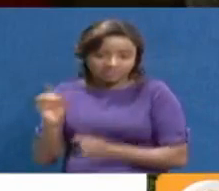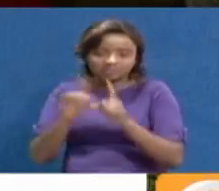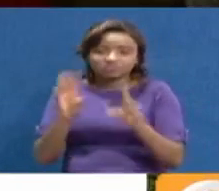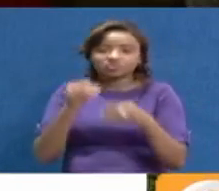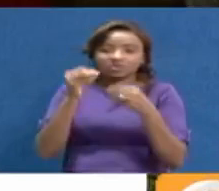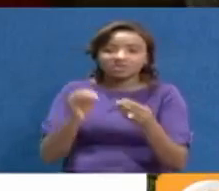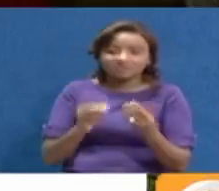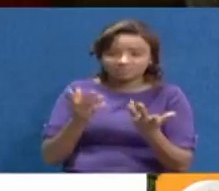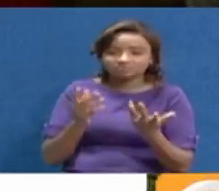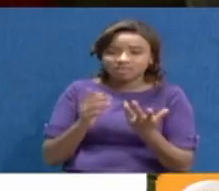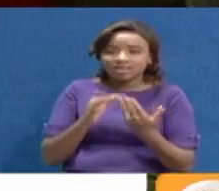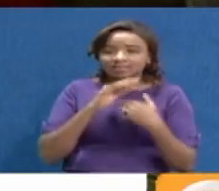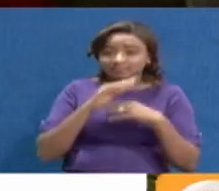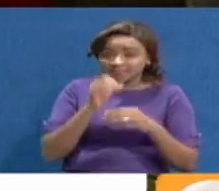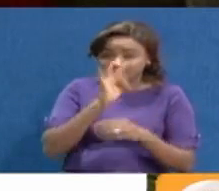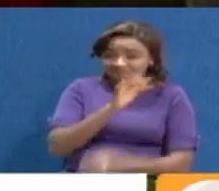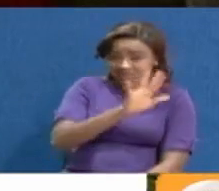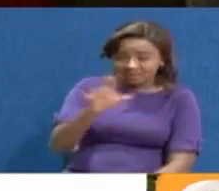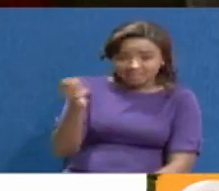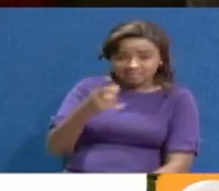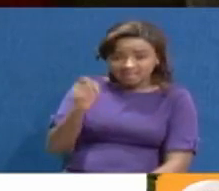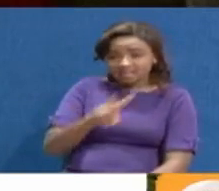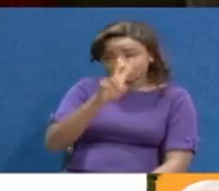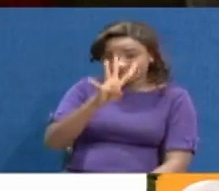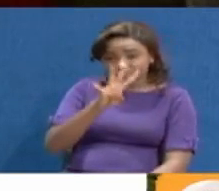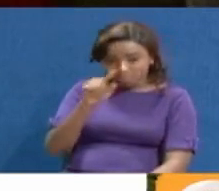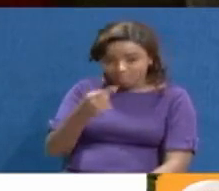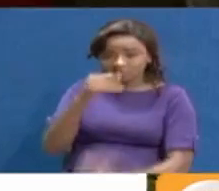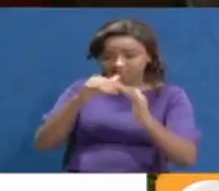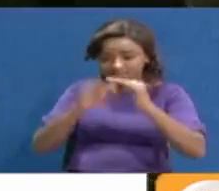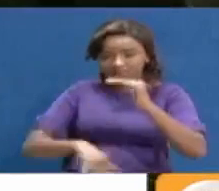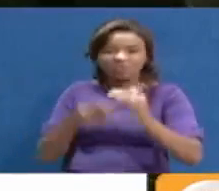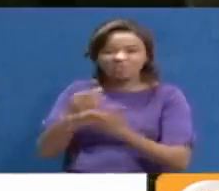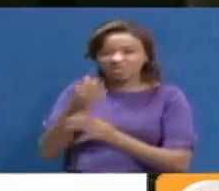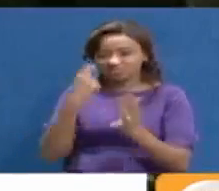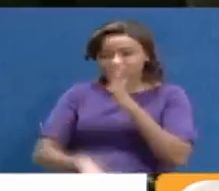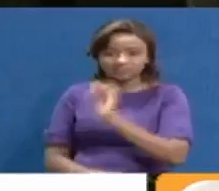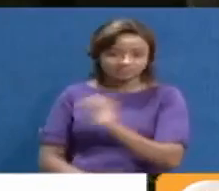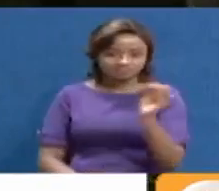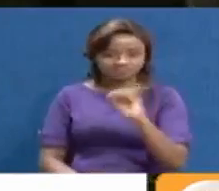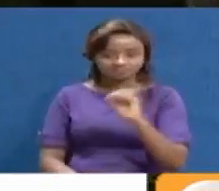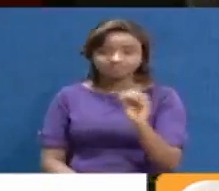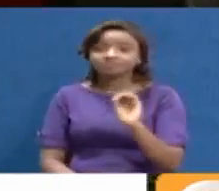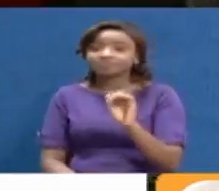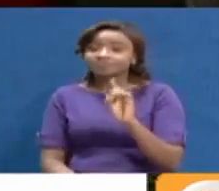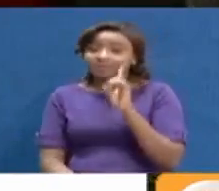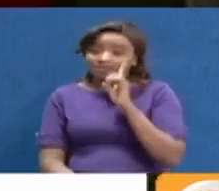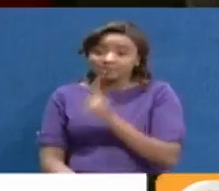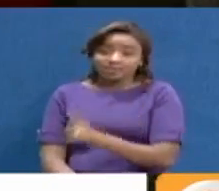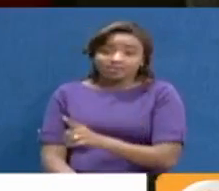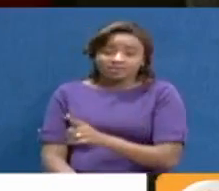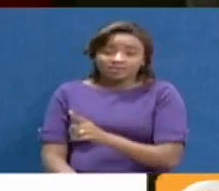complete tax relief for those who are earning 24,000 shillings and below. Now let's just hold on here for a moment,